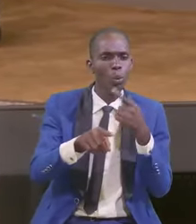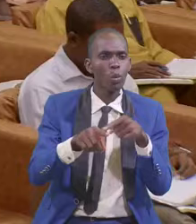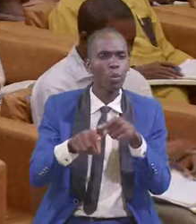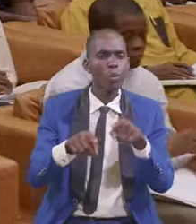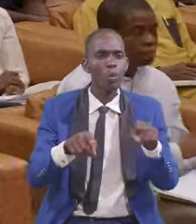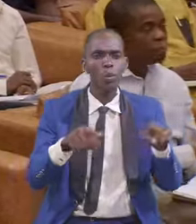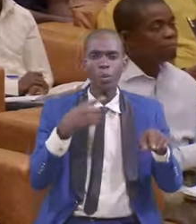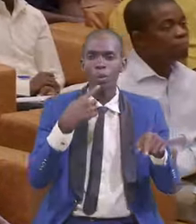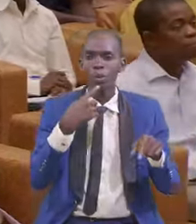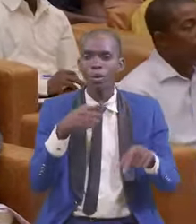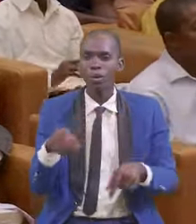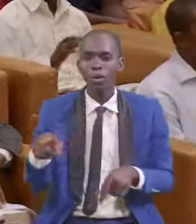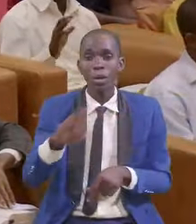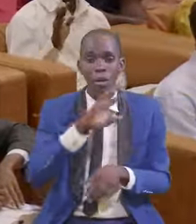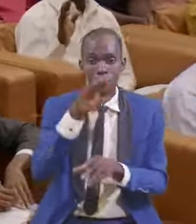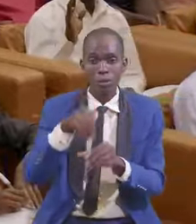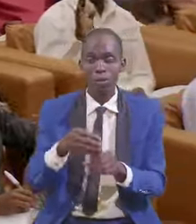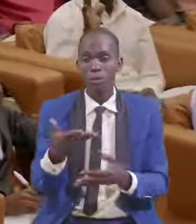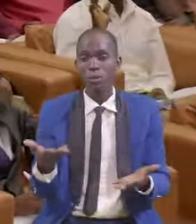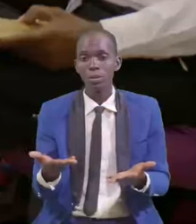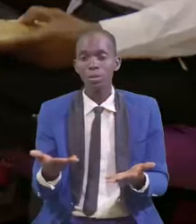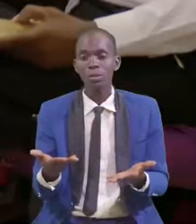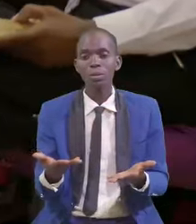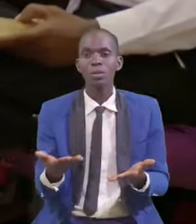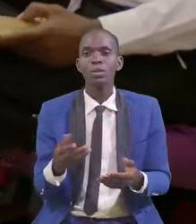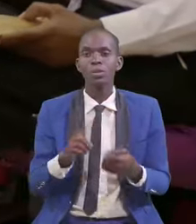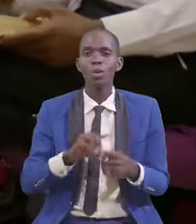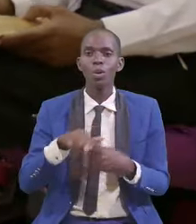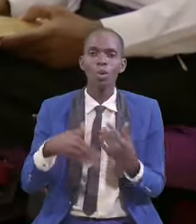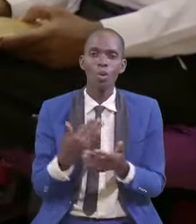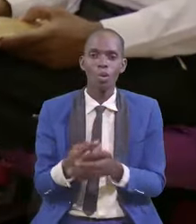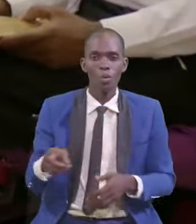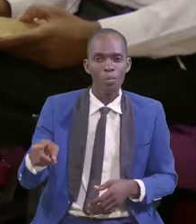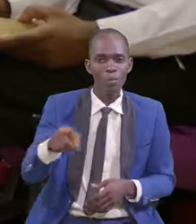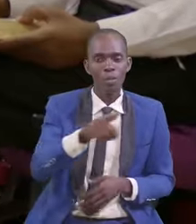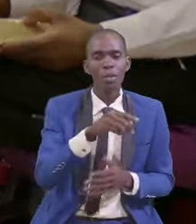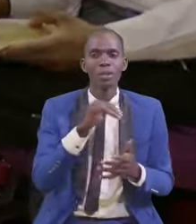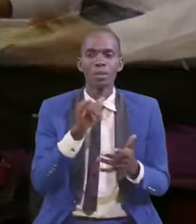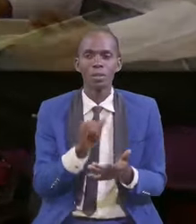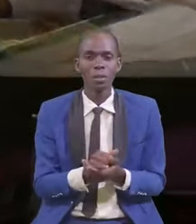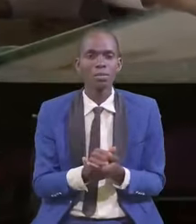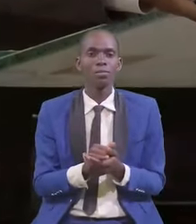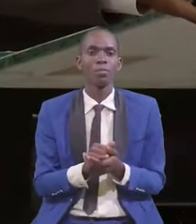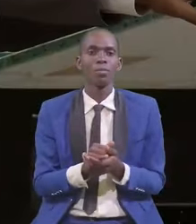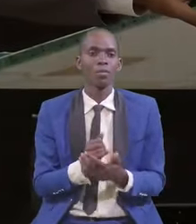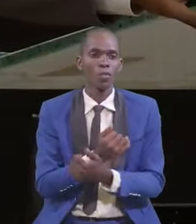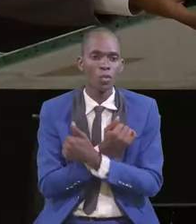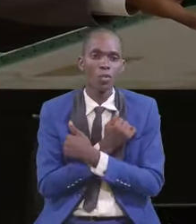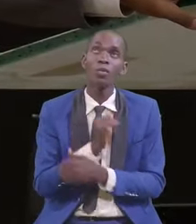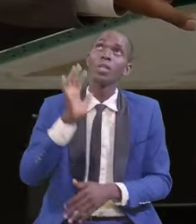tonight I said that we there tonight and to all them that love is